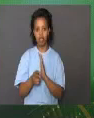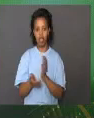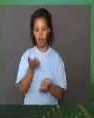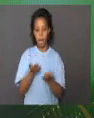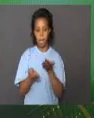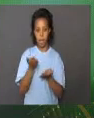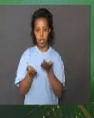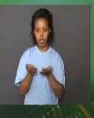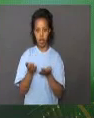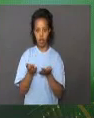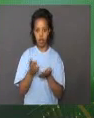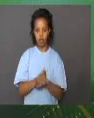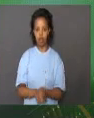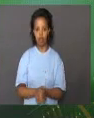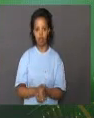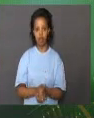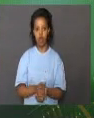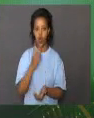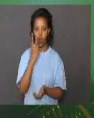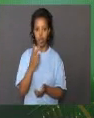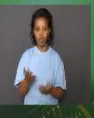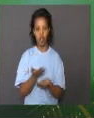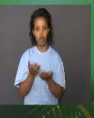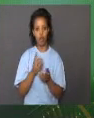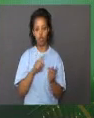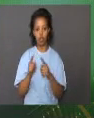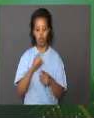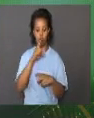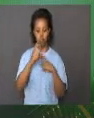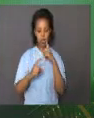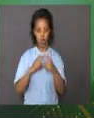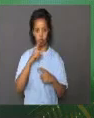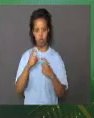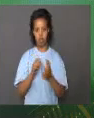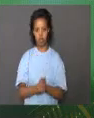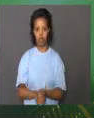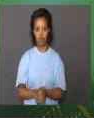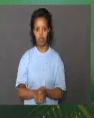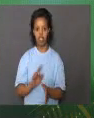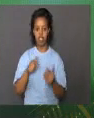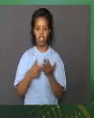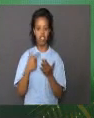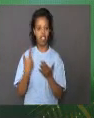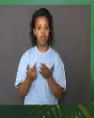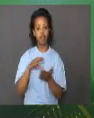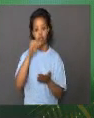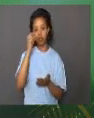measure to items that observe. I hope you enjoyed this